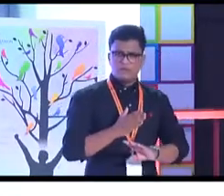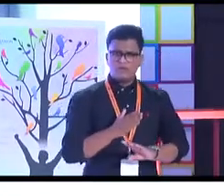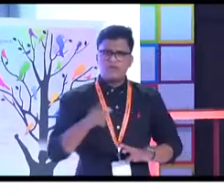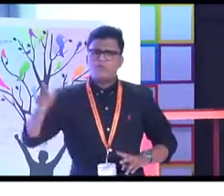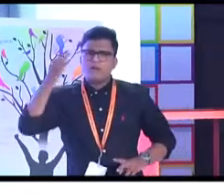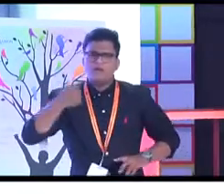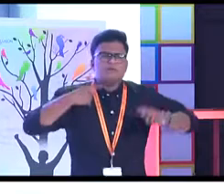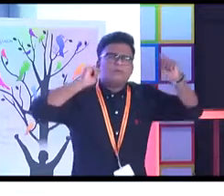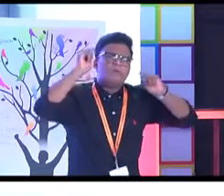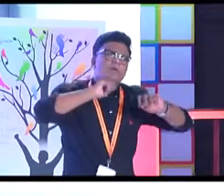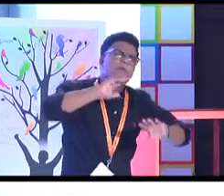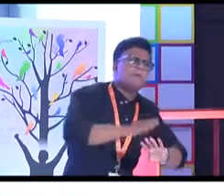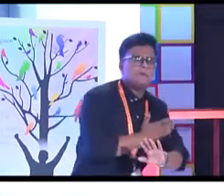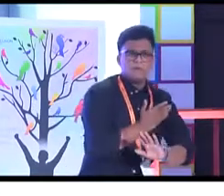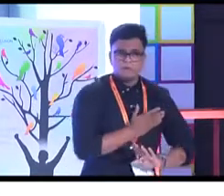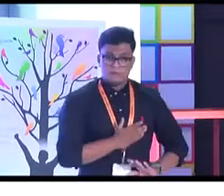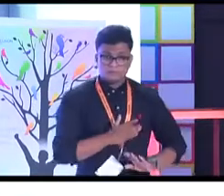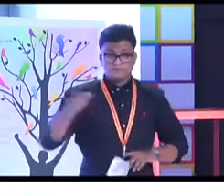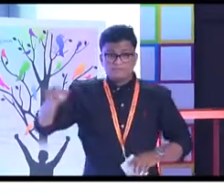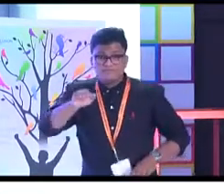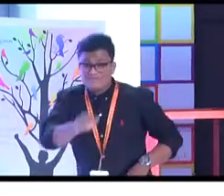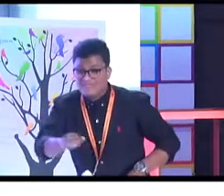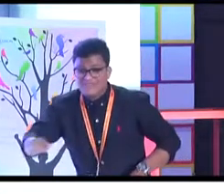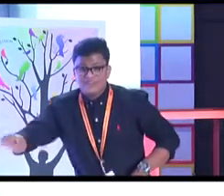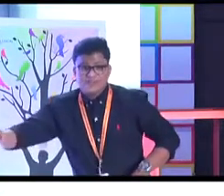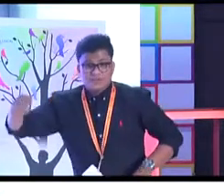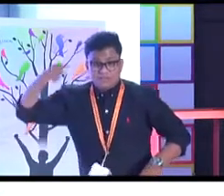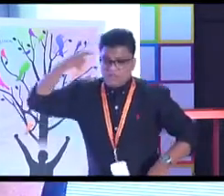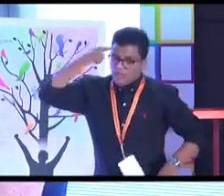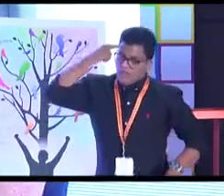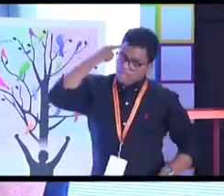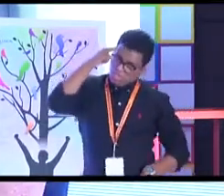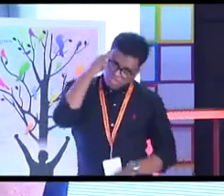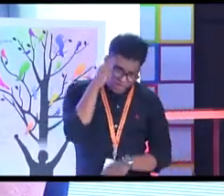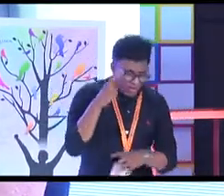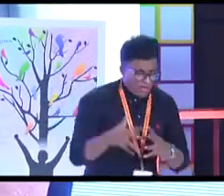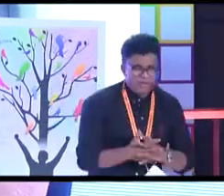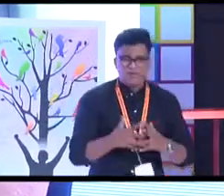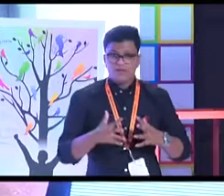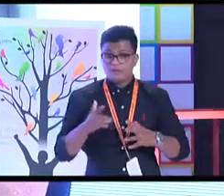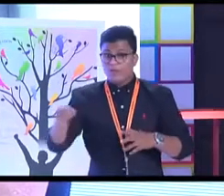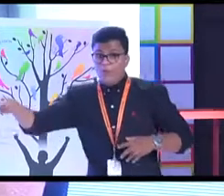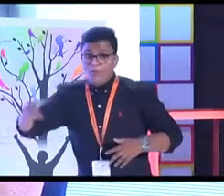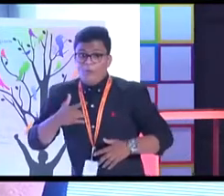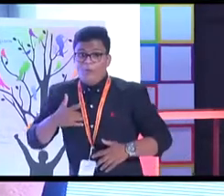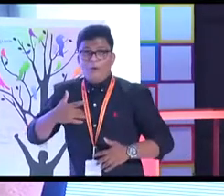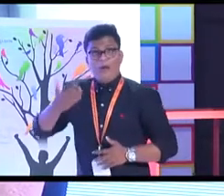My childhood was so, you can say it's crazy, but for me it was so memorable, because